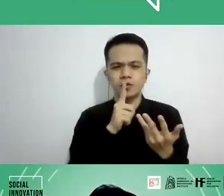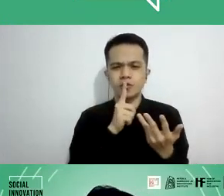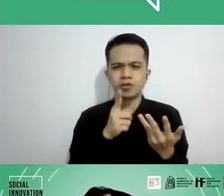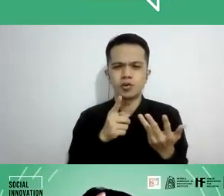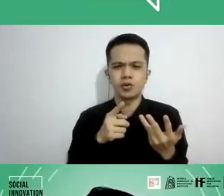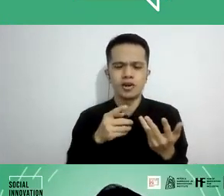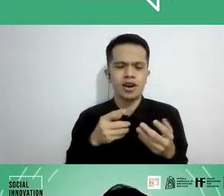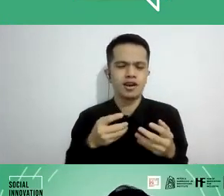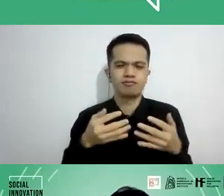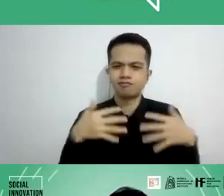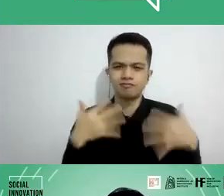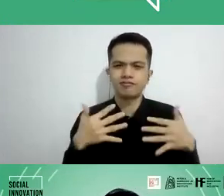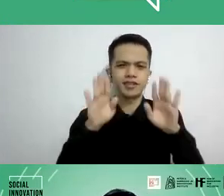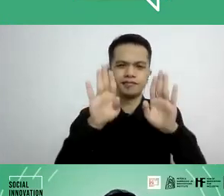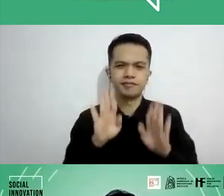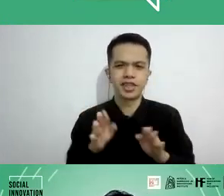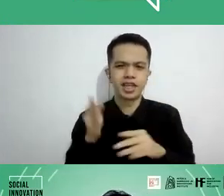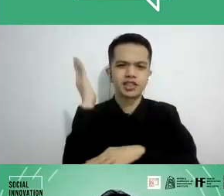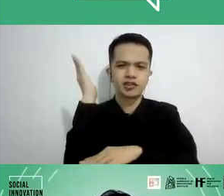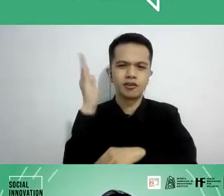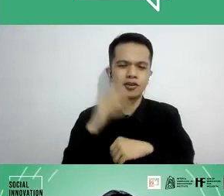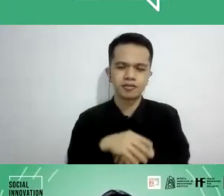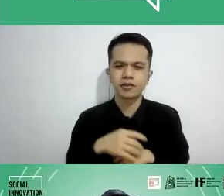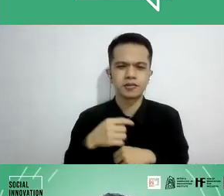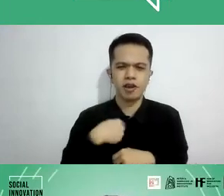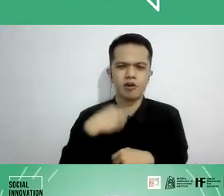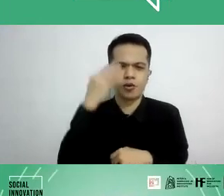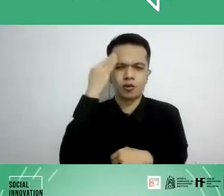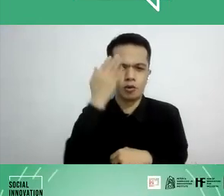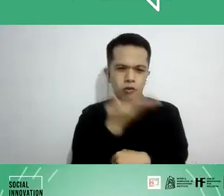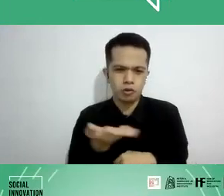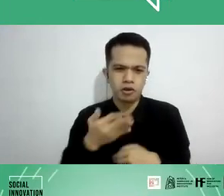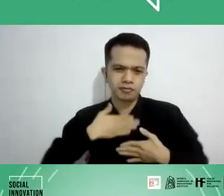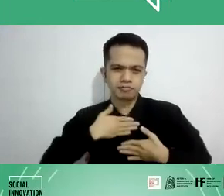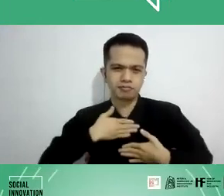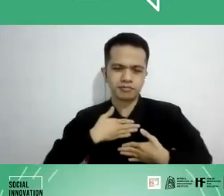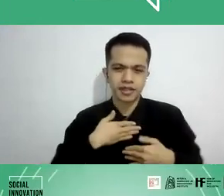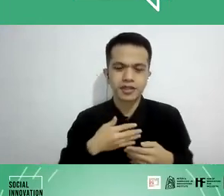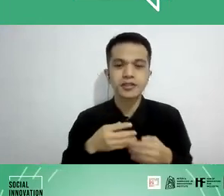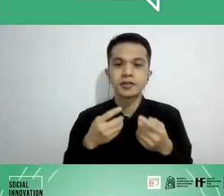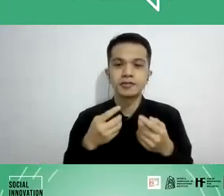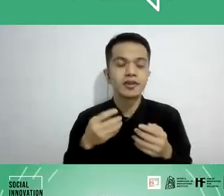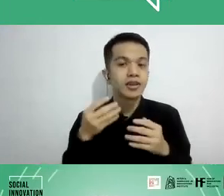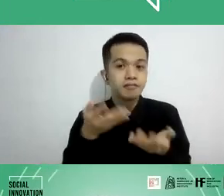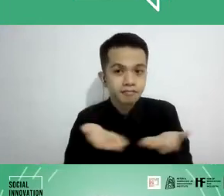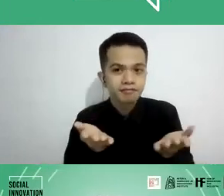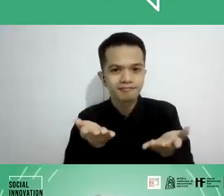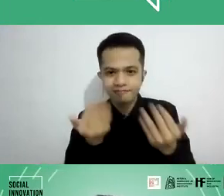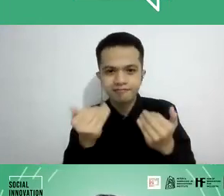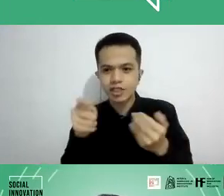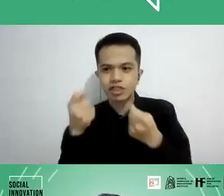It was such a great and interesting talk, and I'm sure everyone here enjoyed it. So guys, check out Accelerating